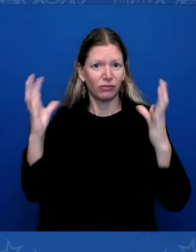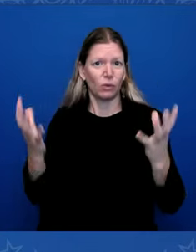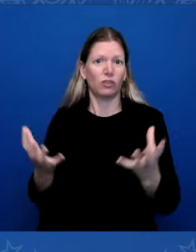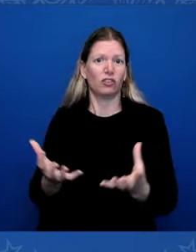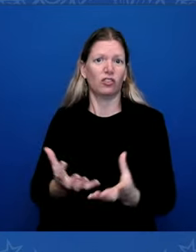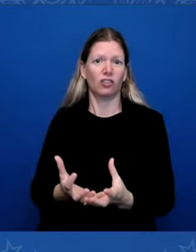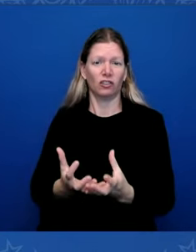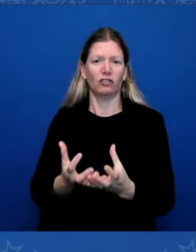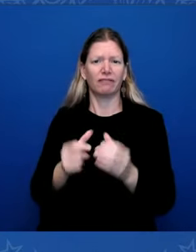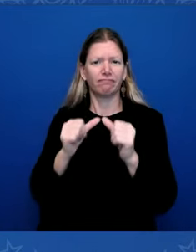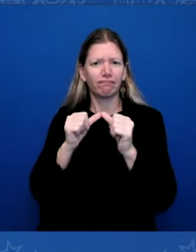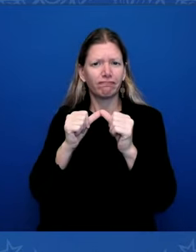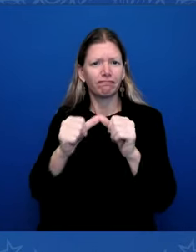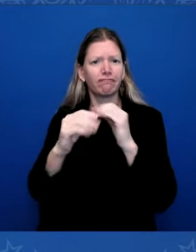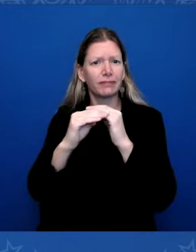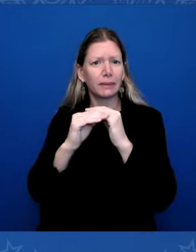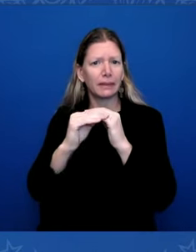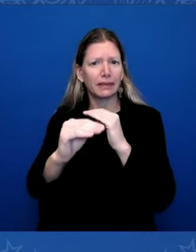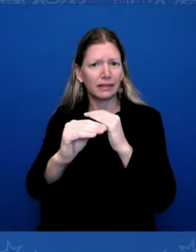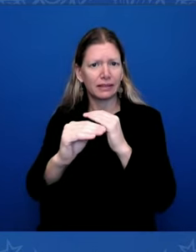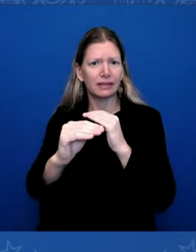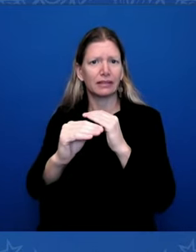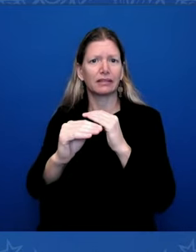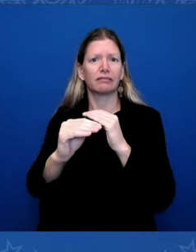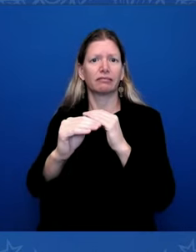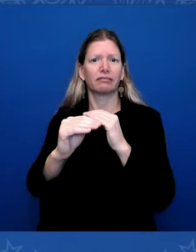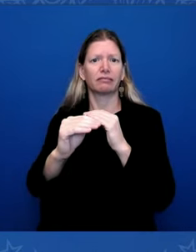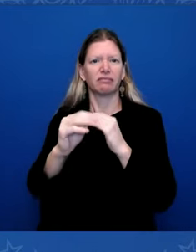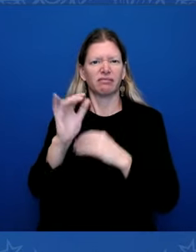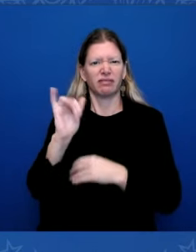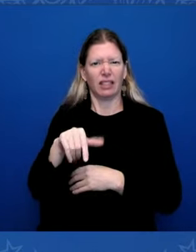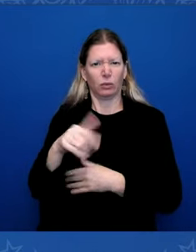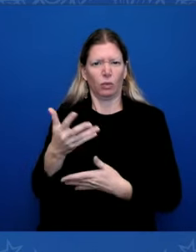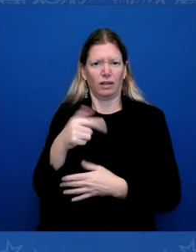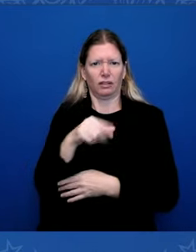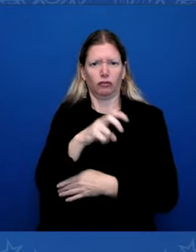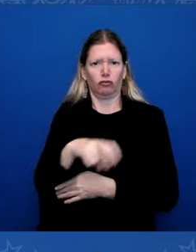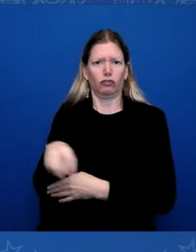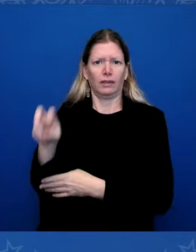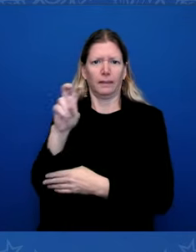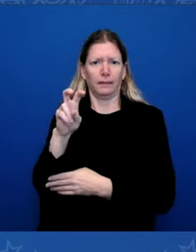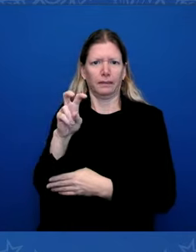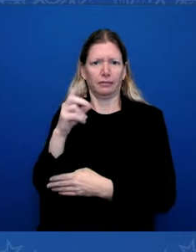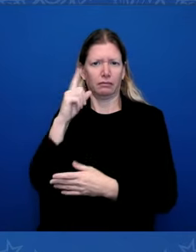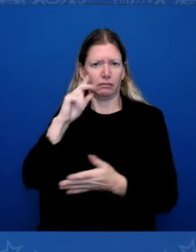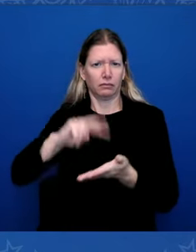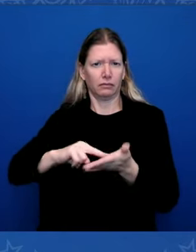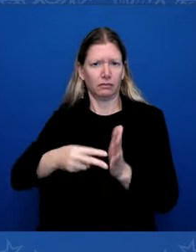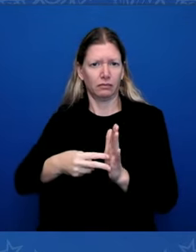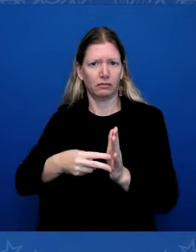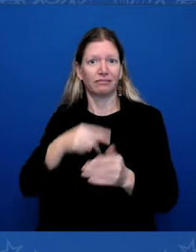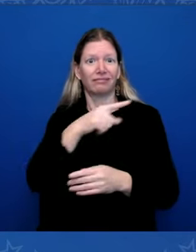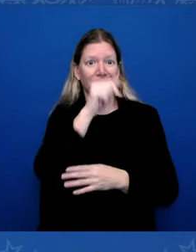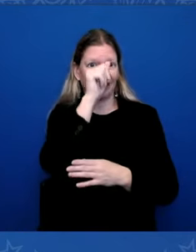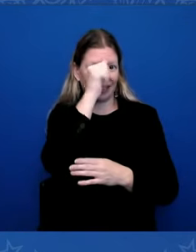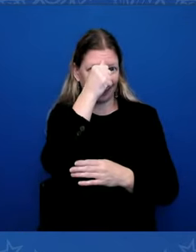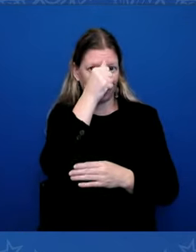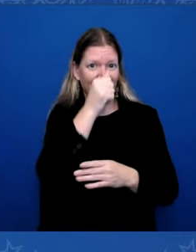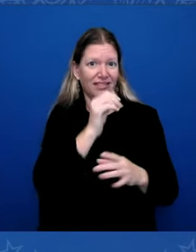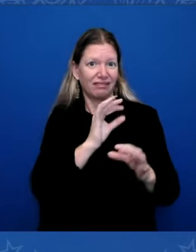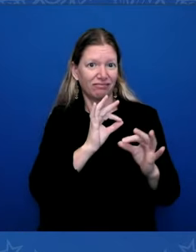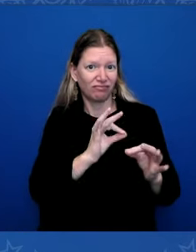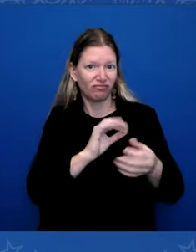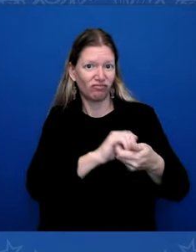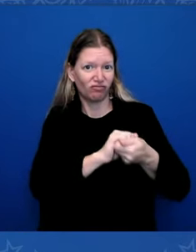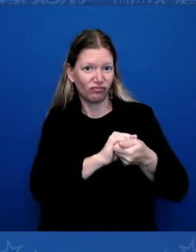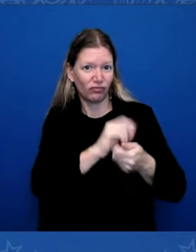this trip was all about. Having India cooperate much more with the United States, be closer with the United States, Vietnam being